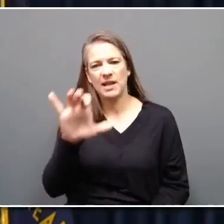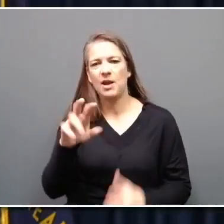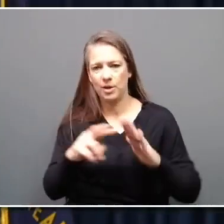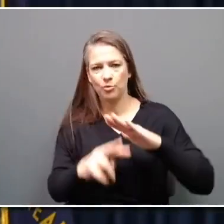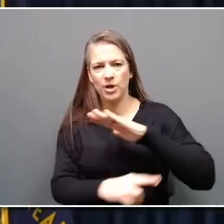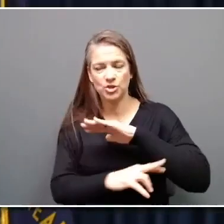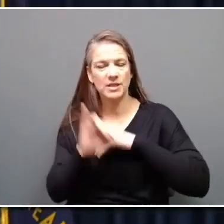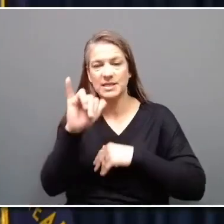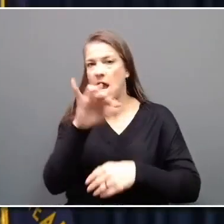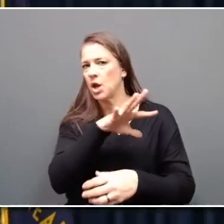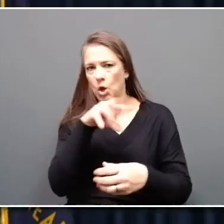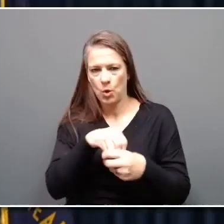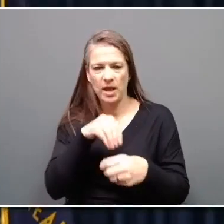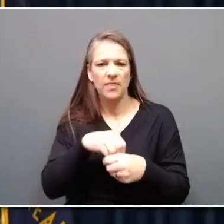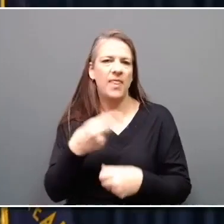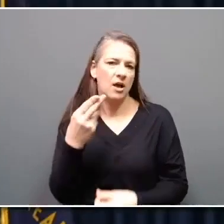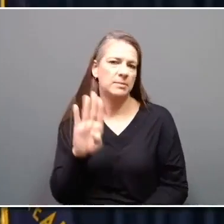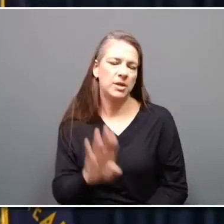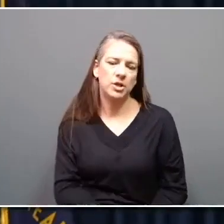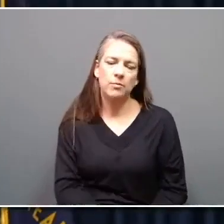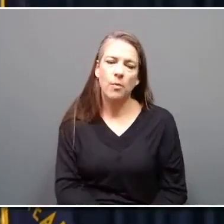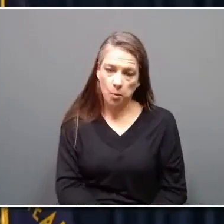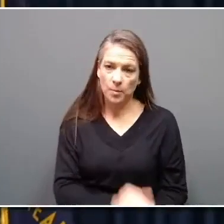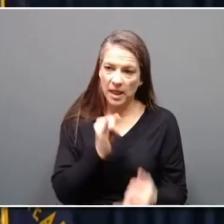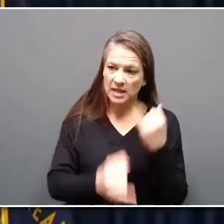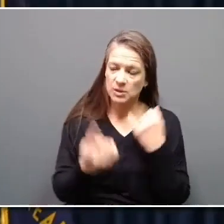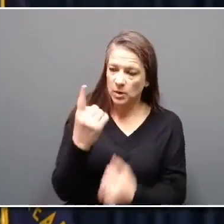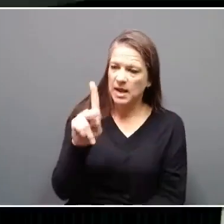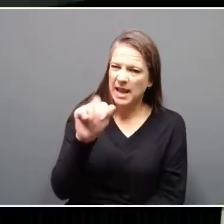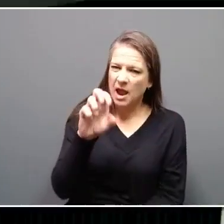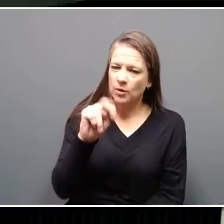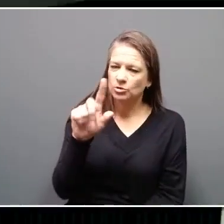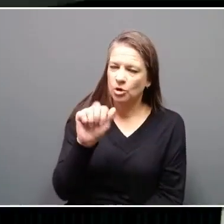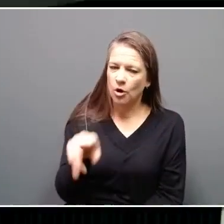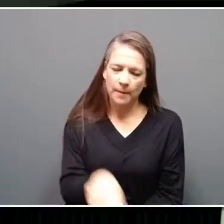included in the House budget. All right, last question, Karen Czar.